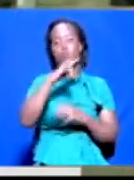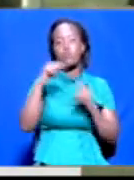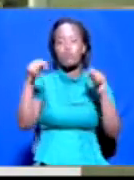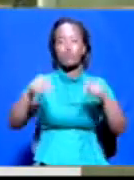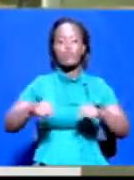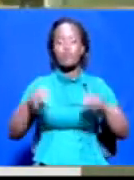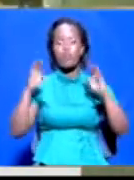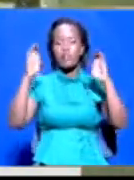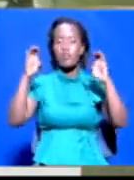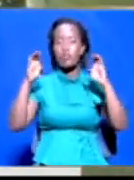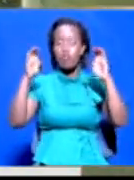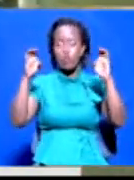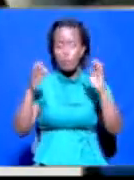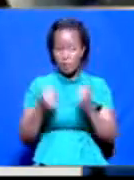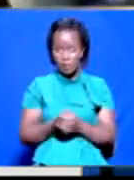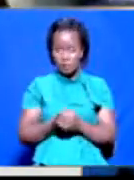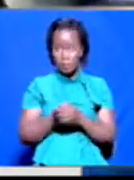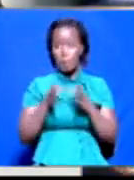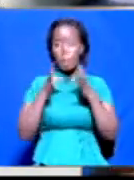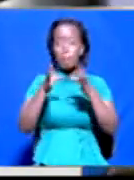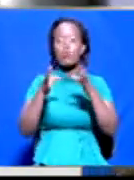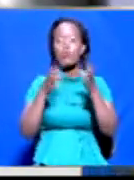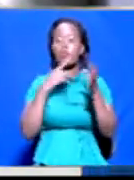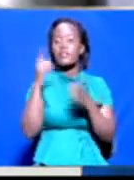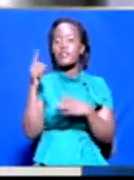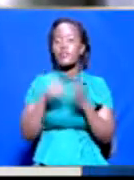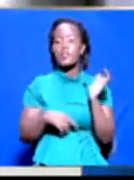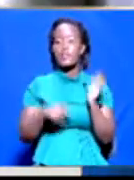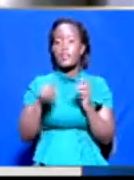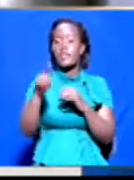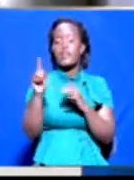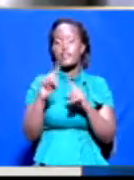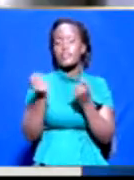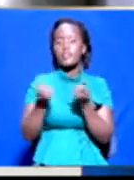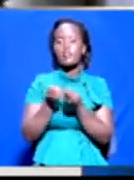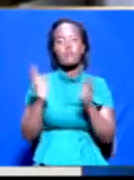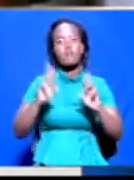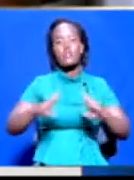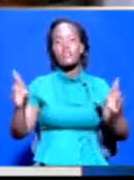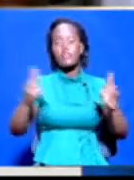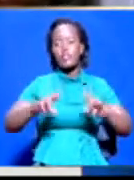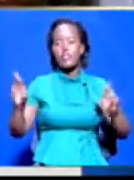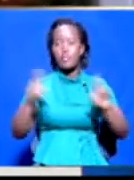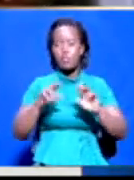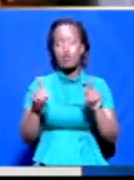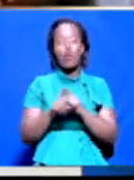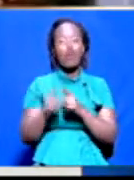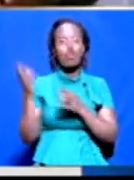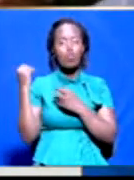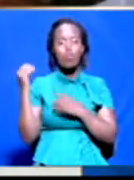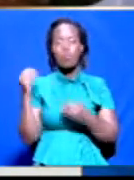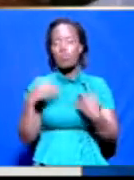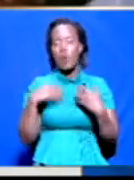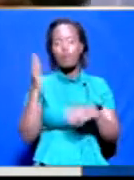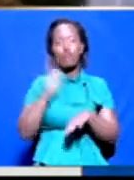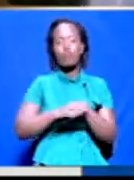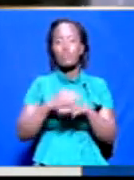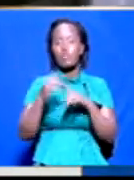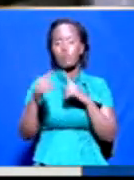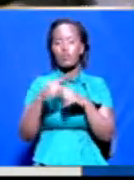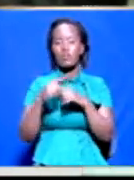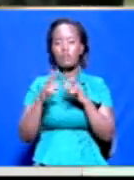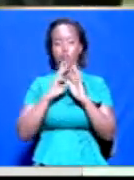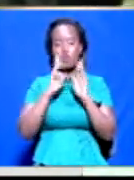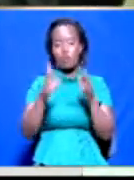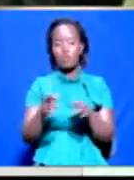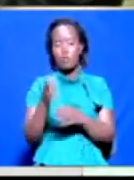tournament. Head coach Stanley Okumbi says his charges are well prepared and he's hopeful of a positive result, noting that the team has had a good session